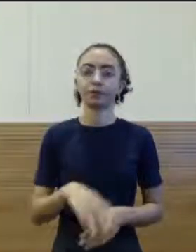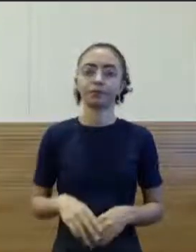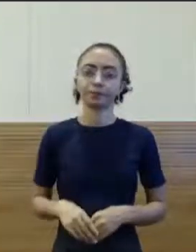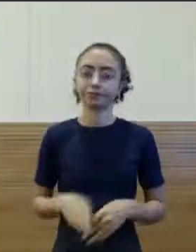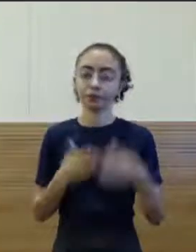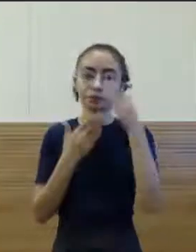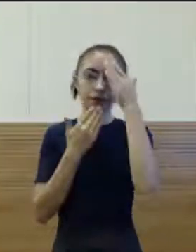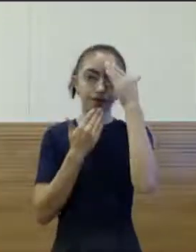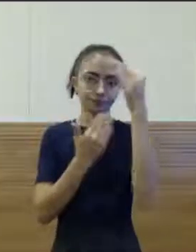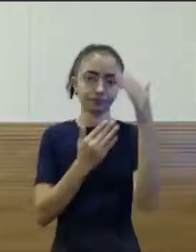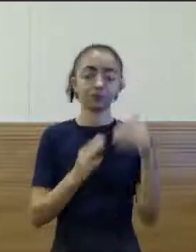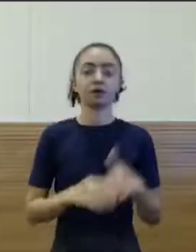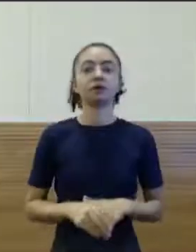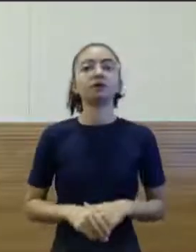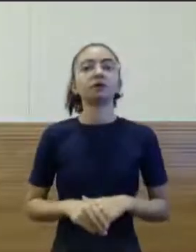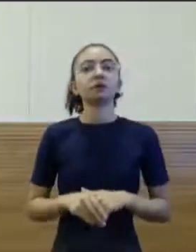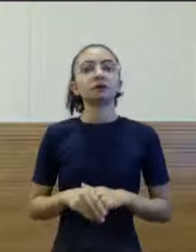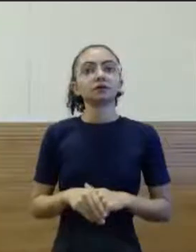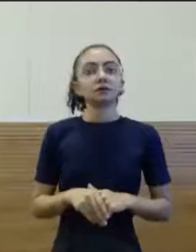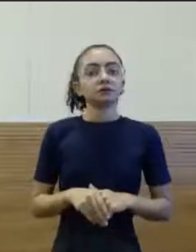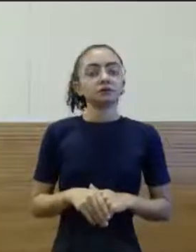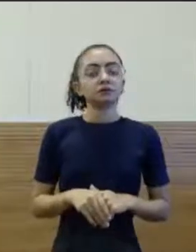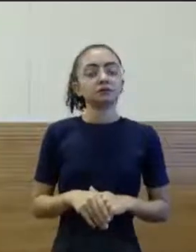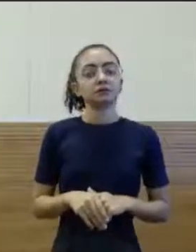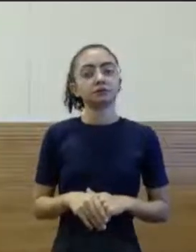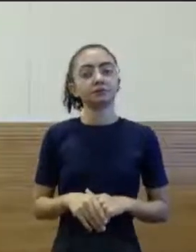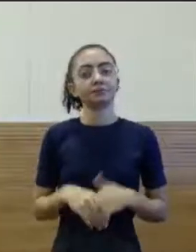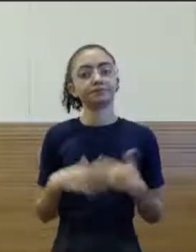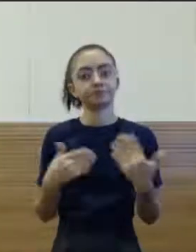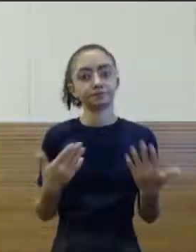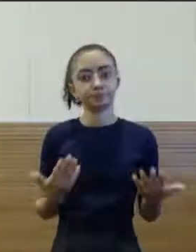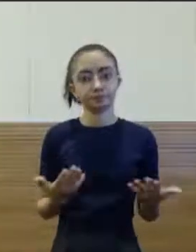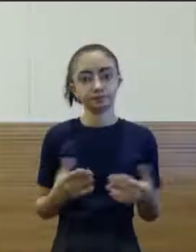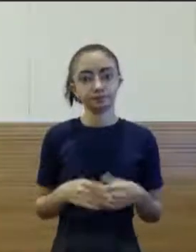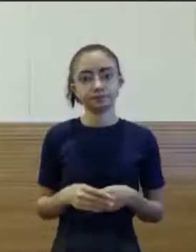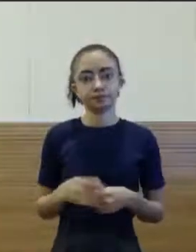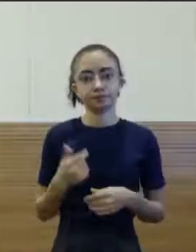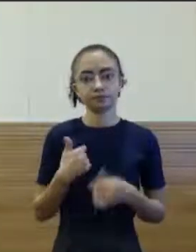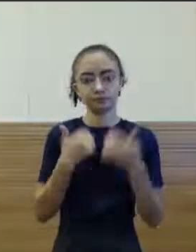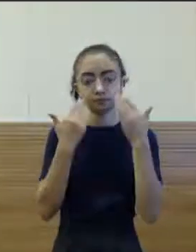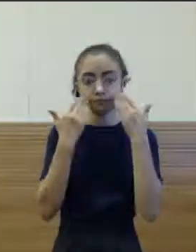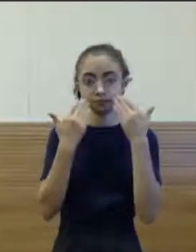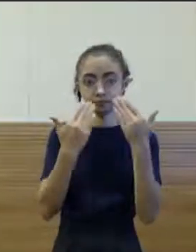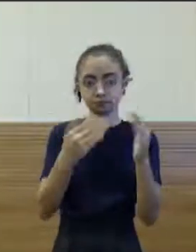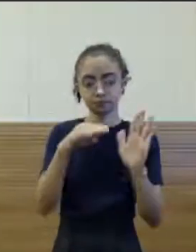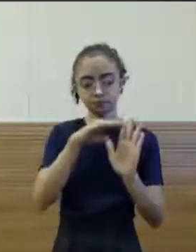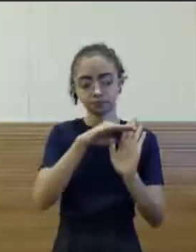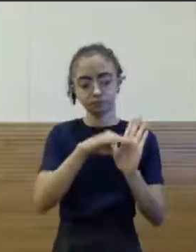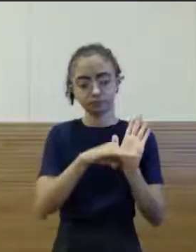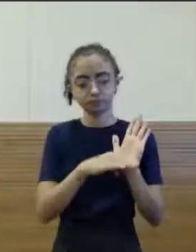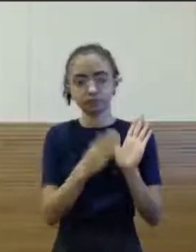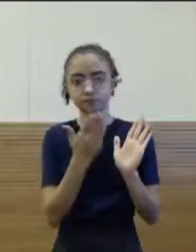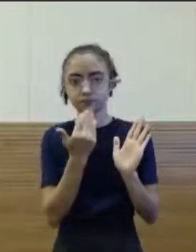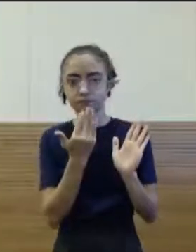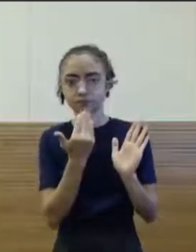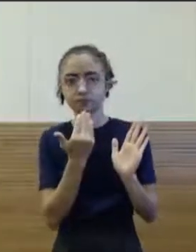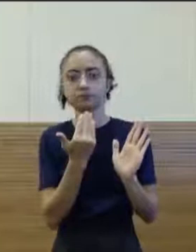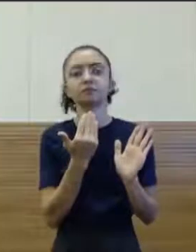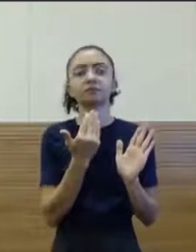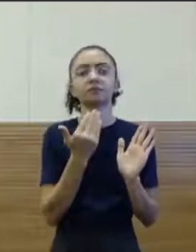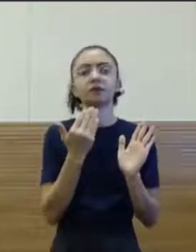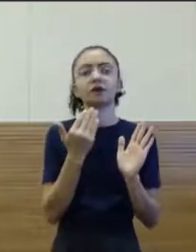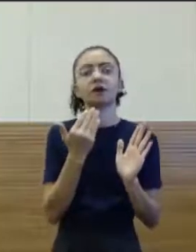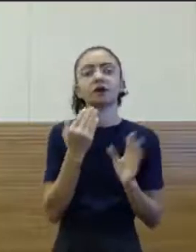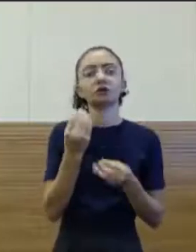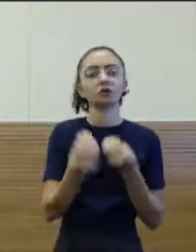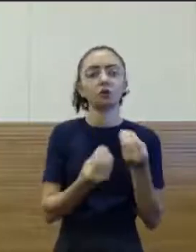gracias. Thank you. Yo le voy a presentar las guías I alimentarias will present the dietary guides based on foods in Costa